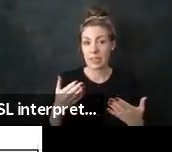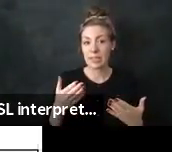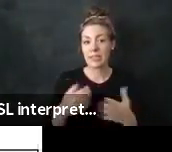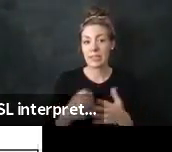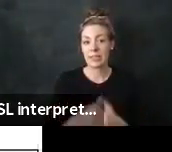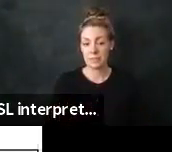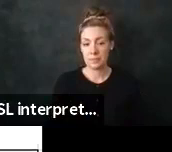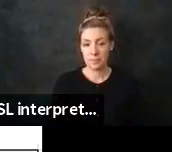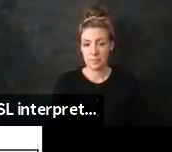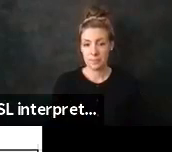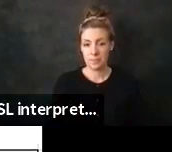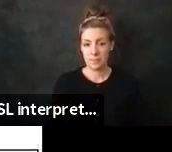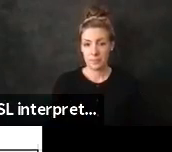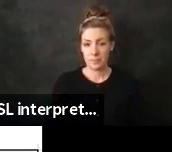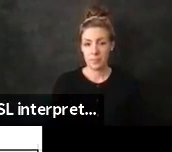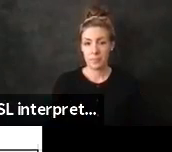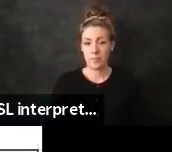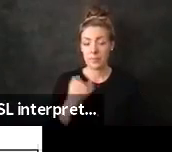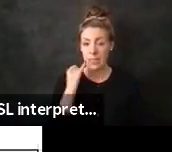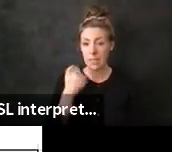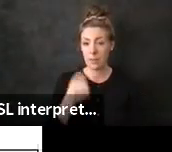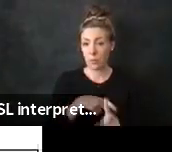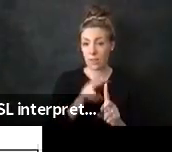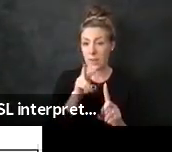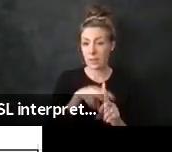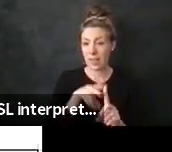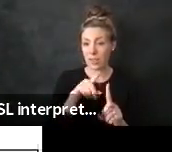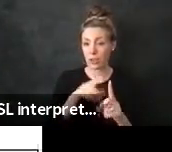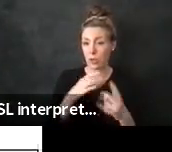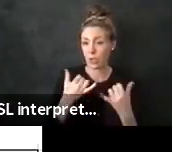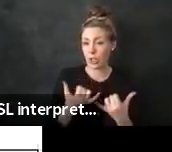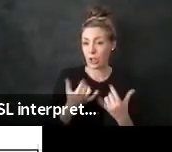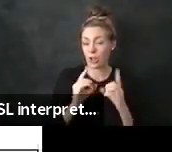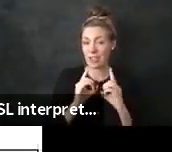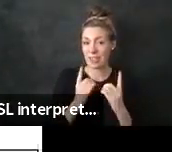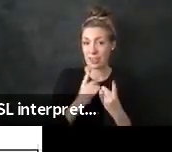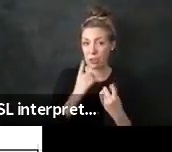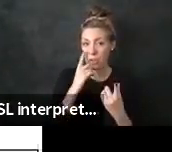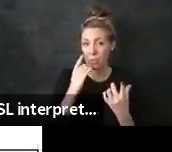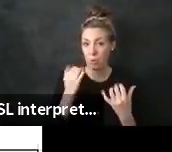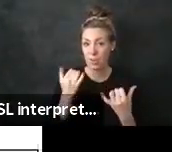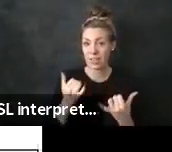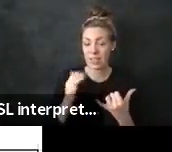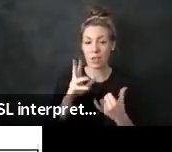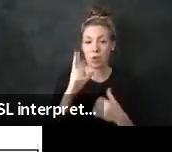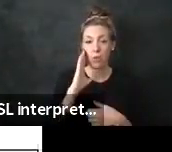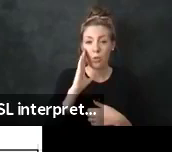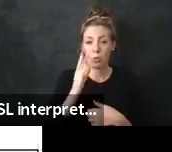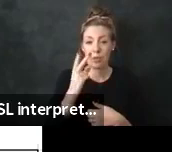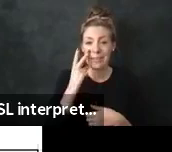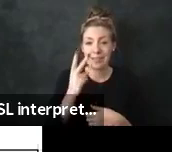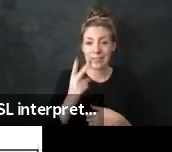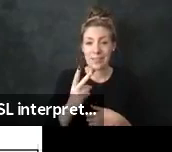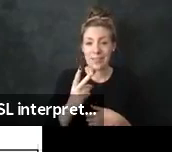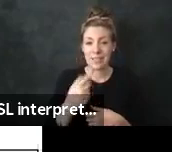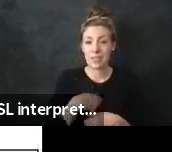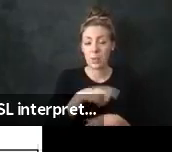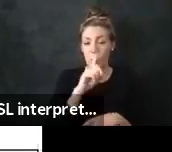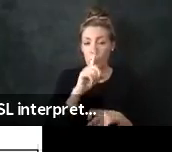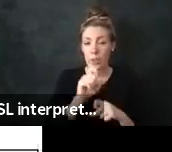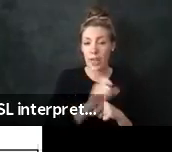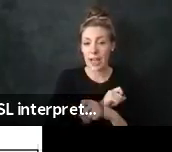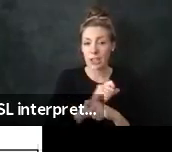district. Now, if we applied those to the current district as they are today, you will see that we are actually